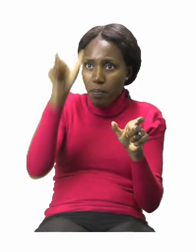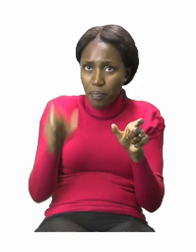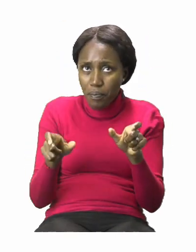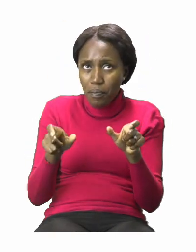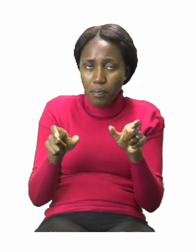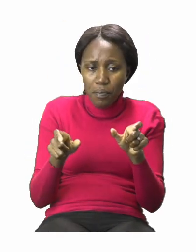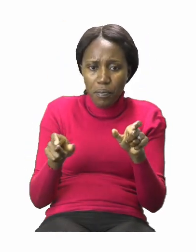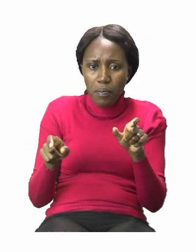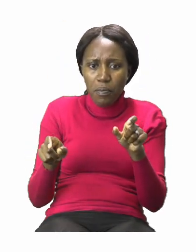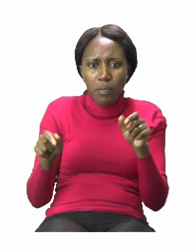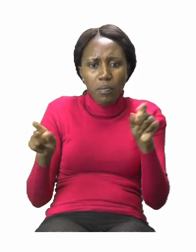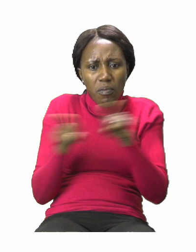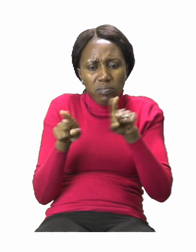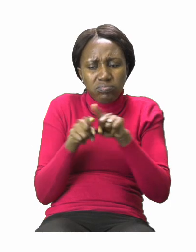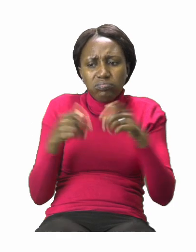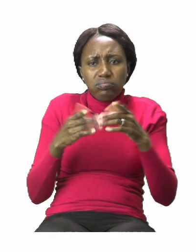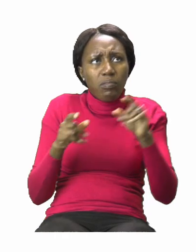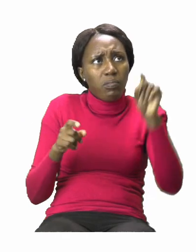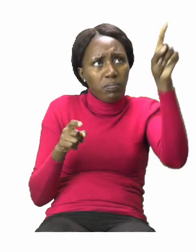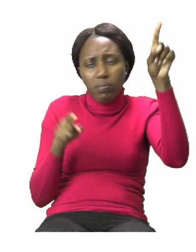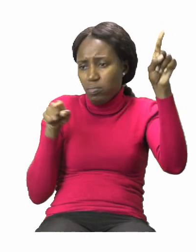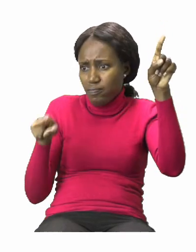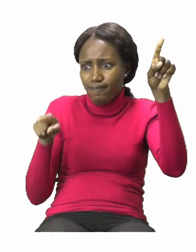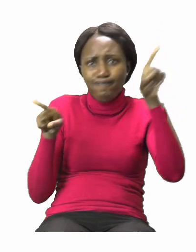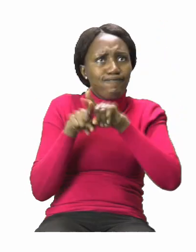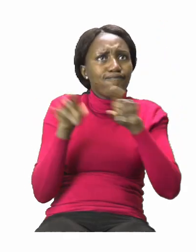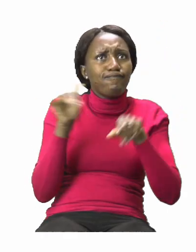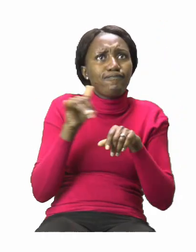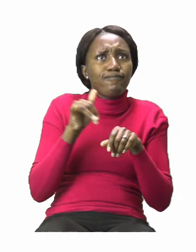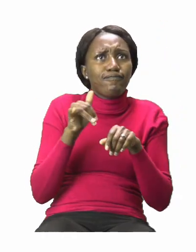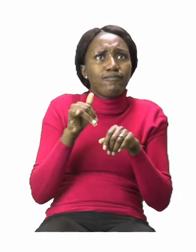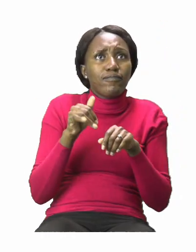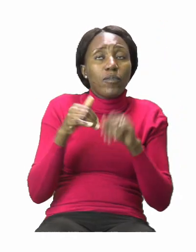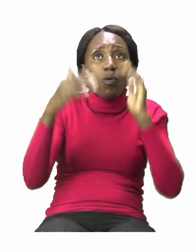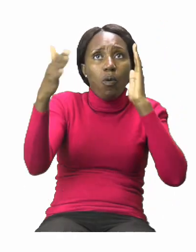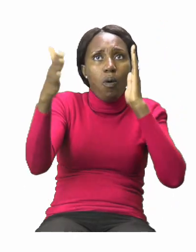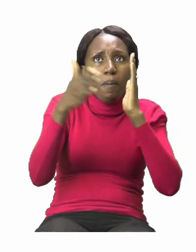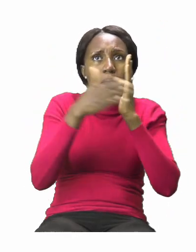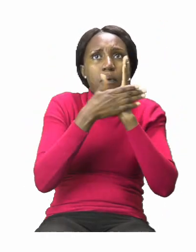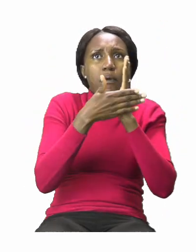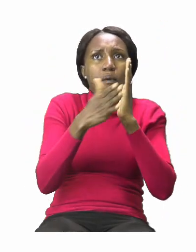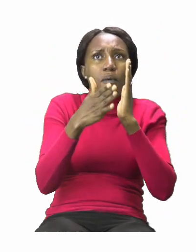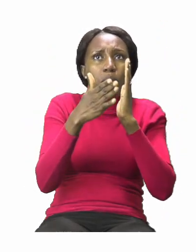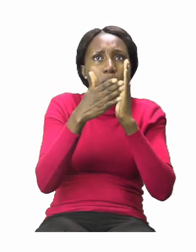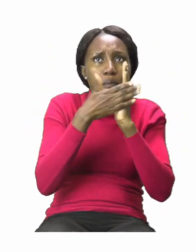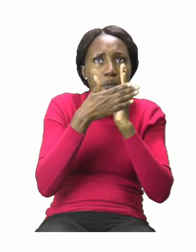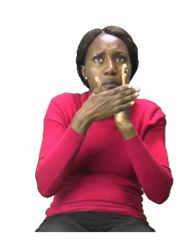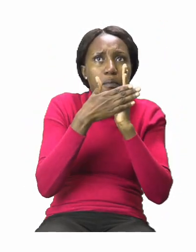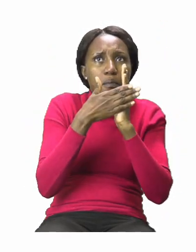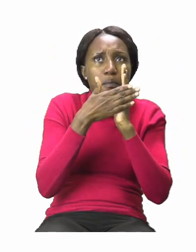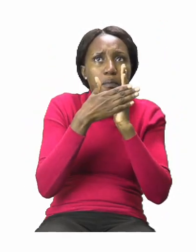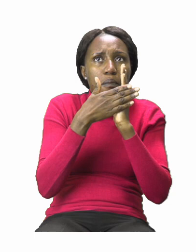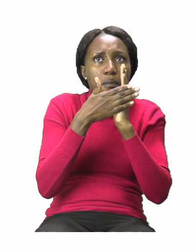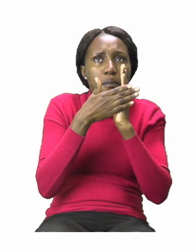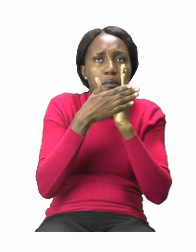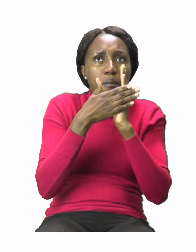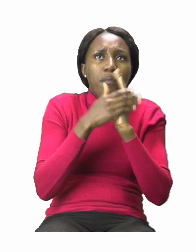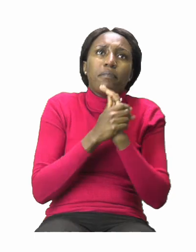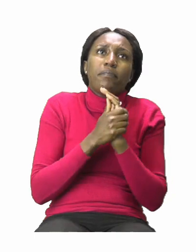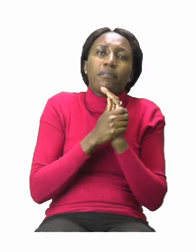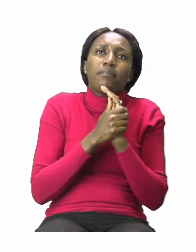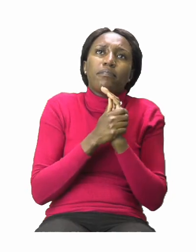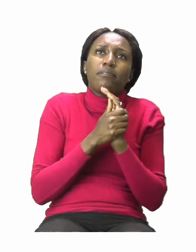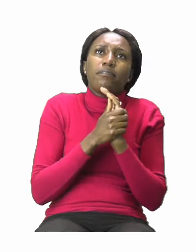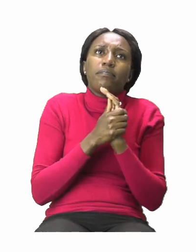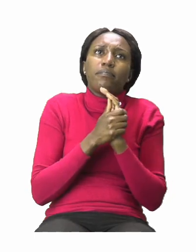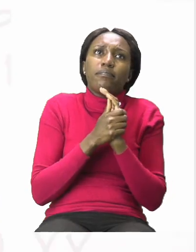matches it. The first word we can see is the word door. So we are going to start by